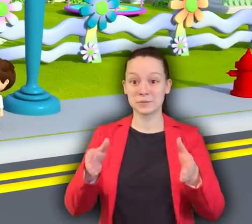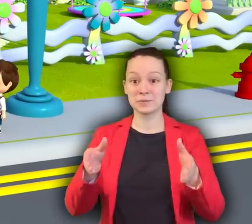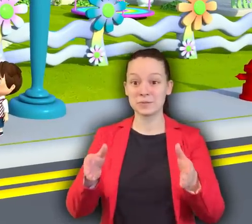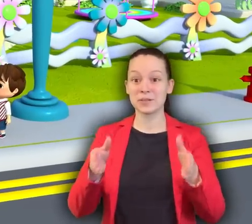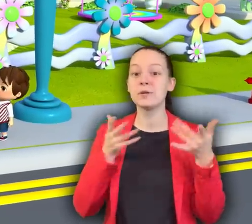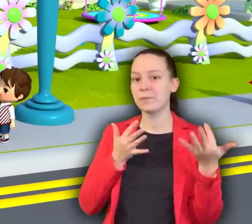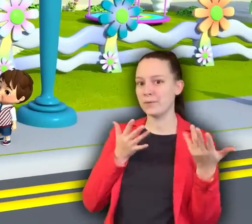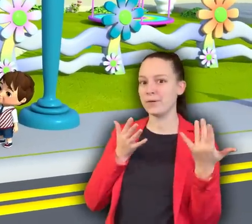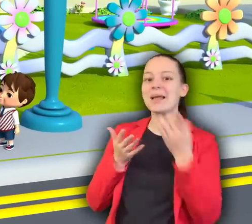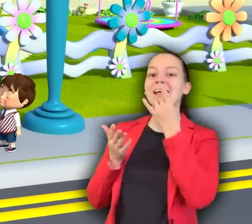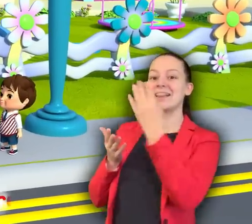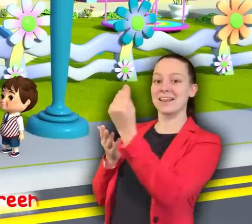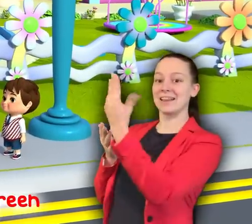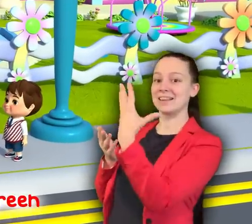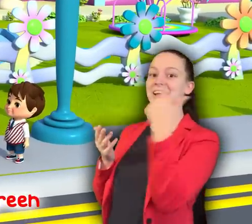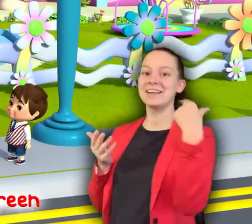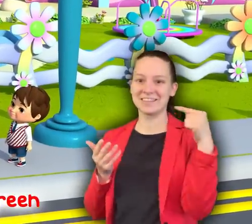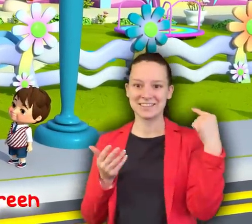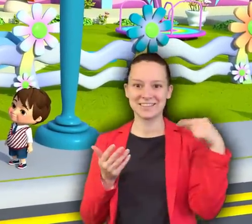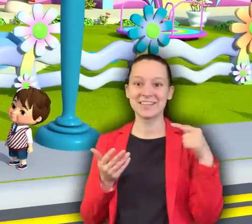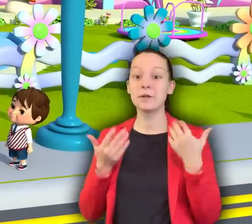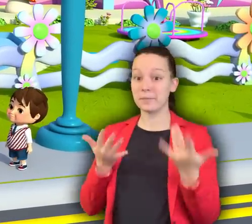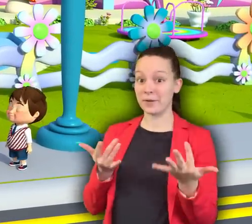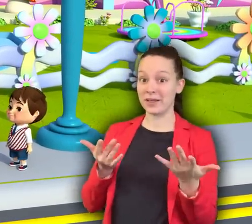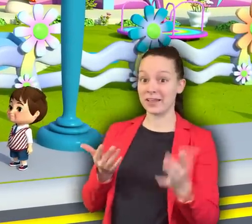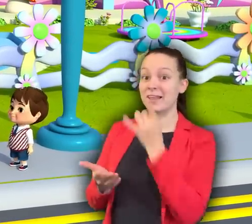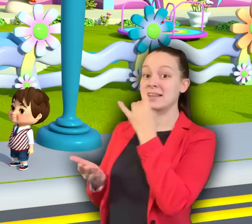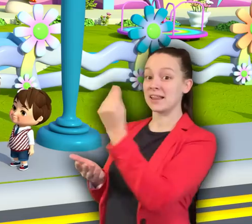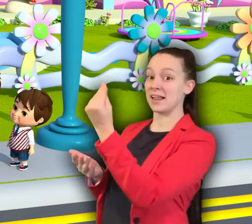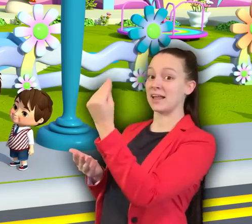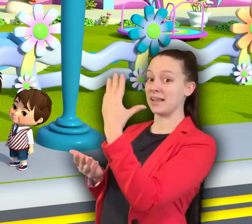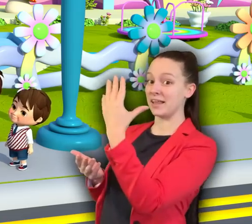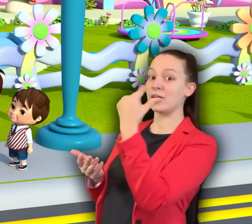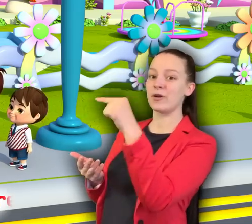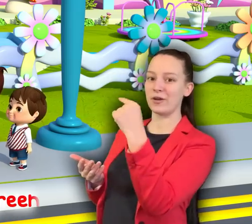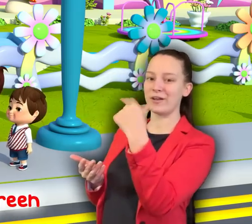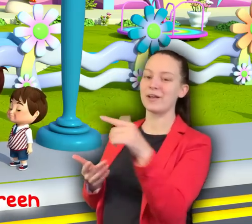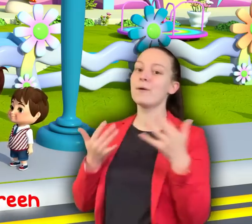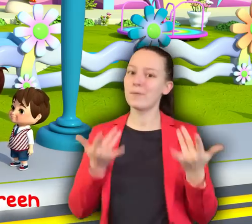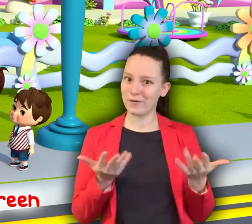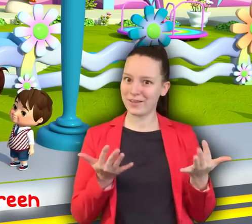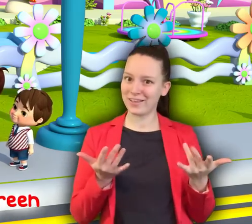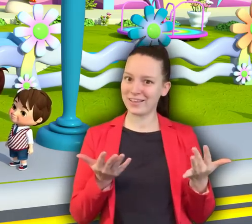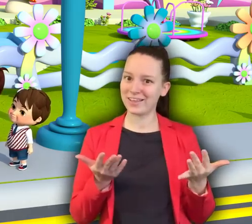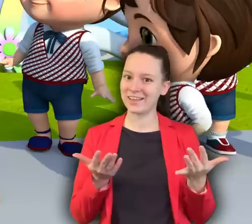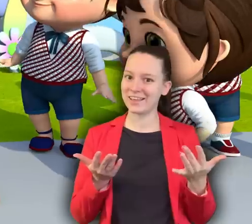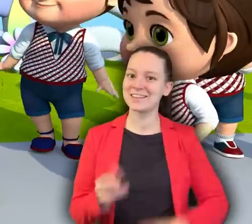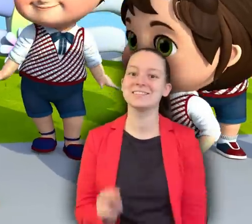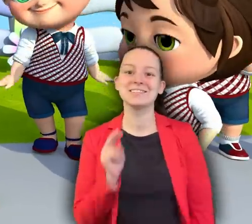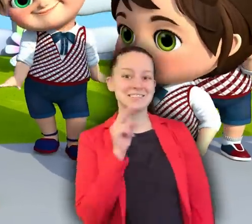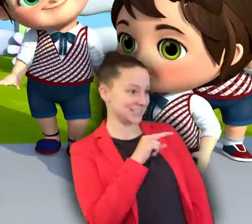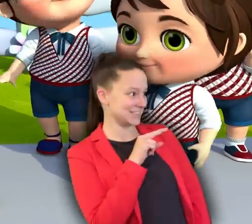better wait up till the light goes green better wait until the light goes green